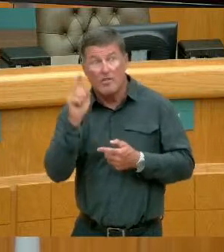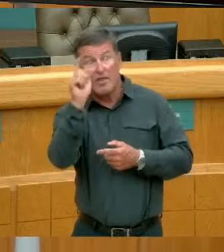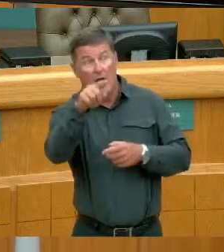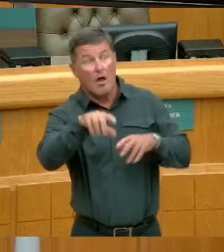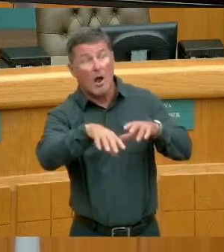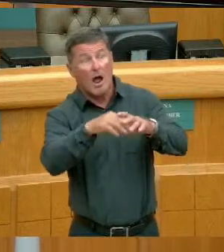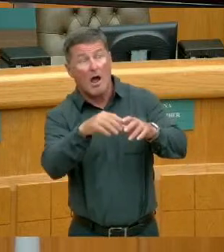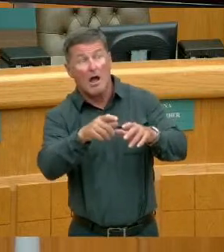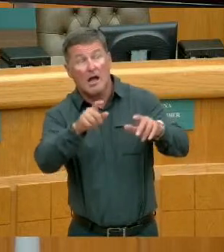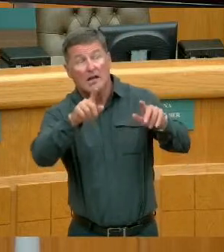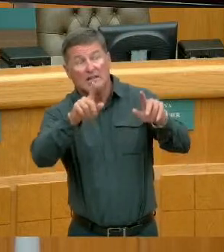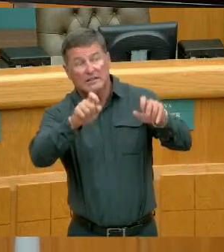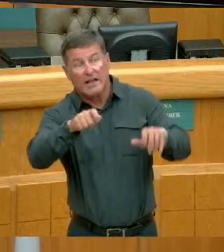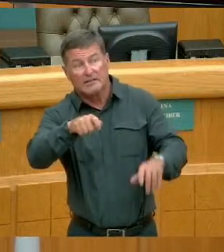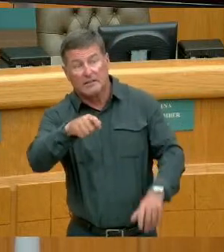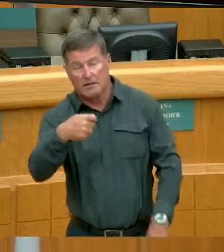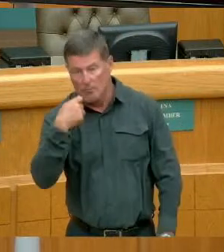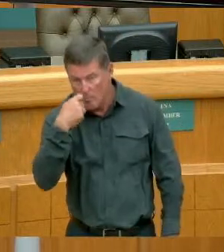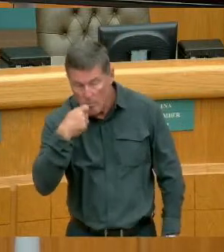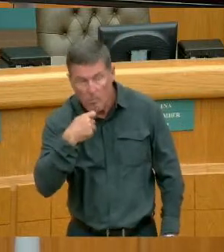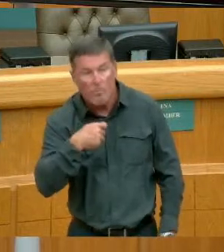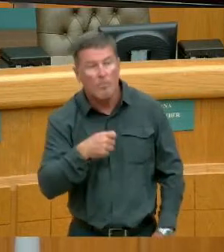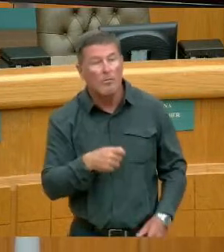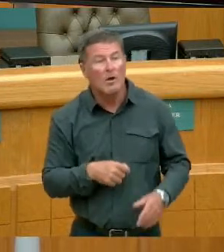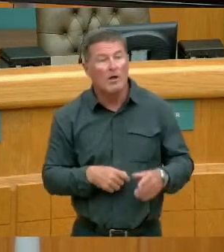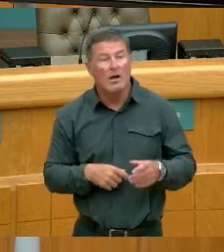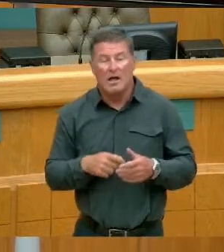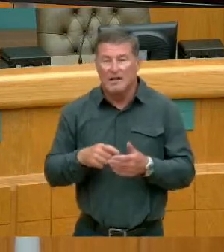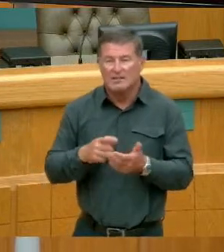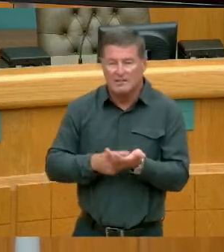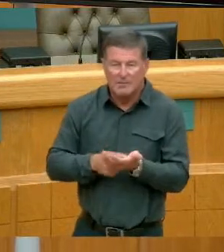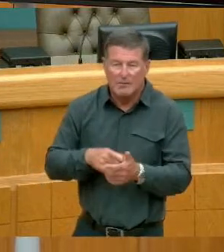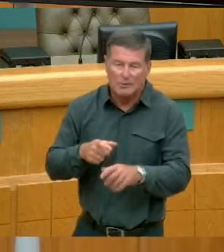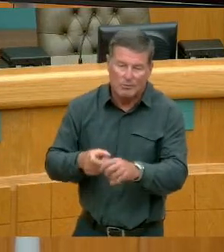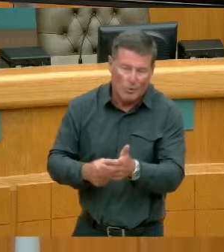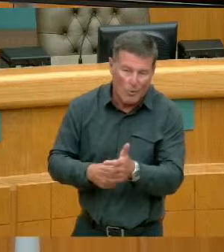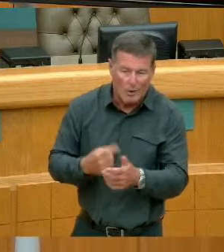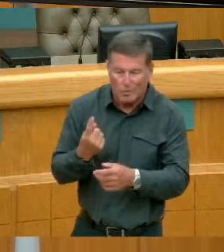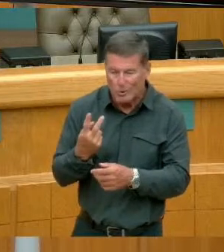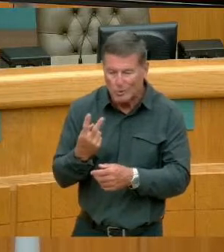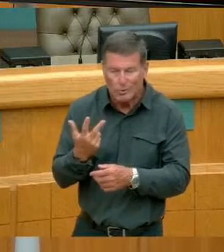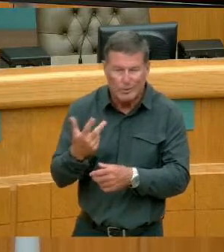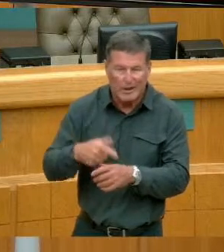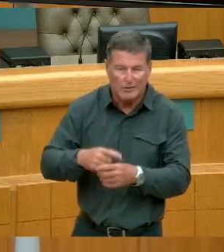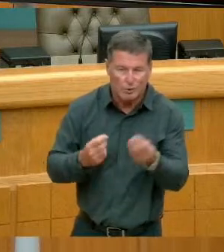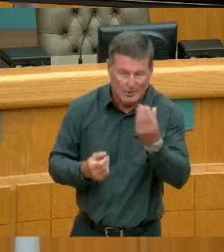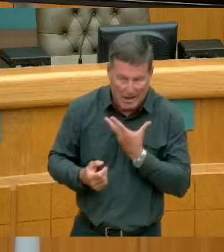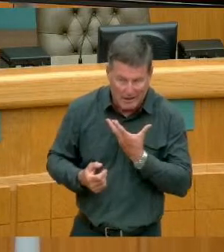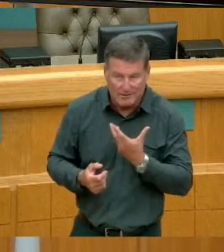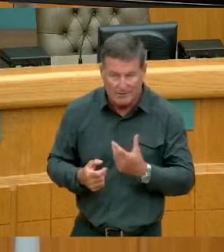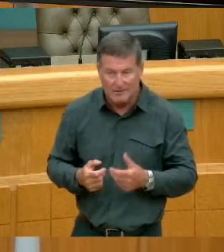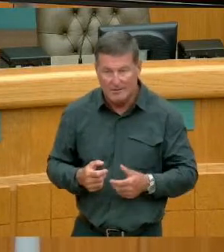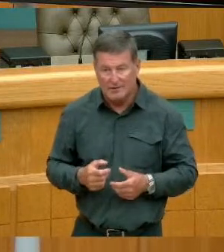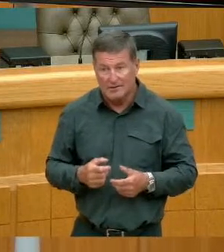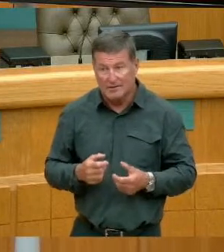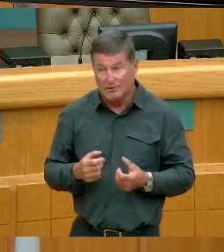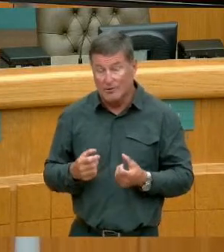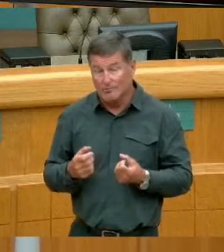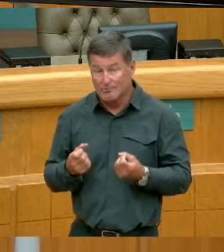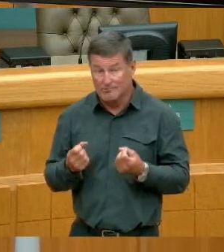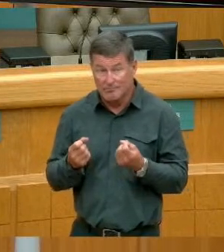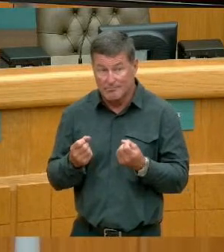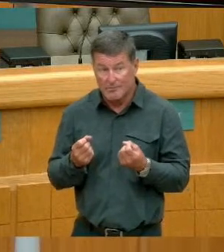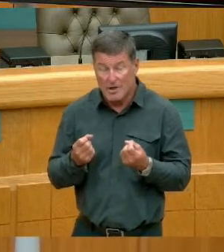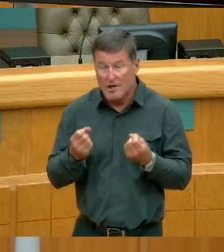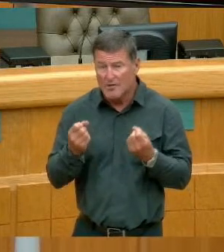don't necessarily indicate the exact number of tests taken that day, because testing can take place. But numerous